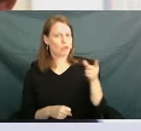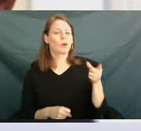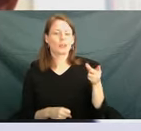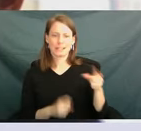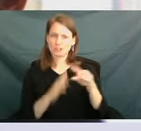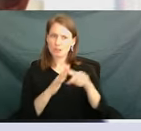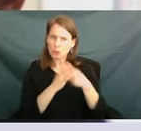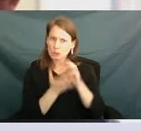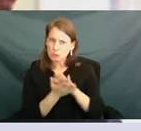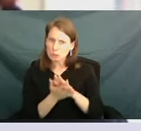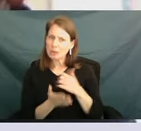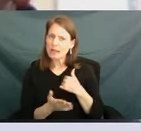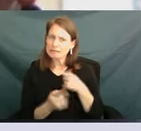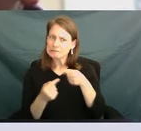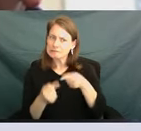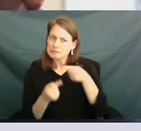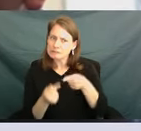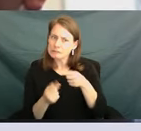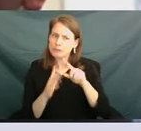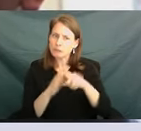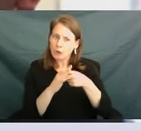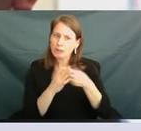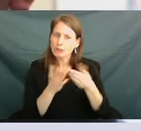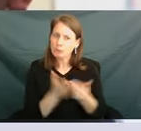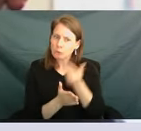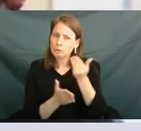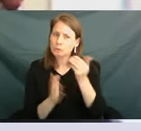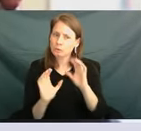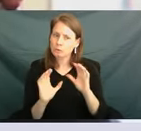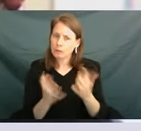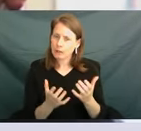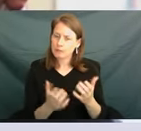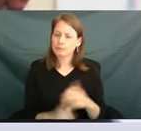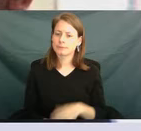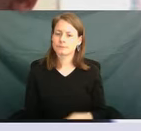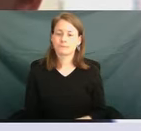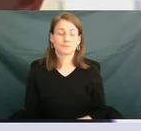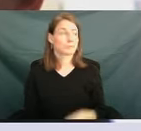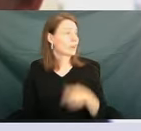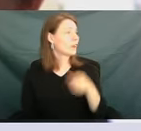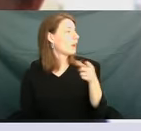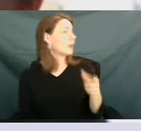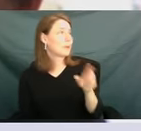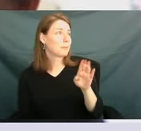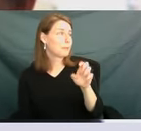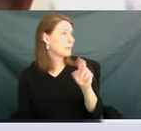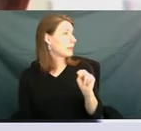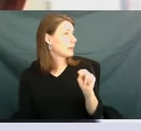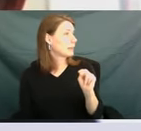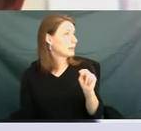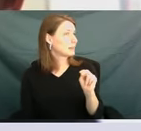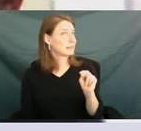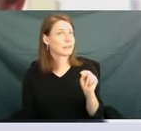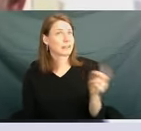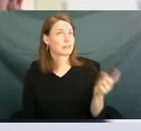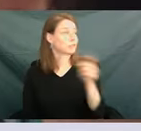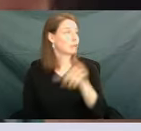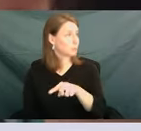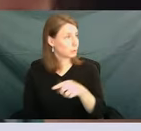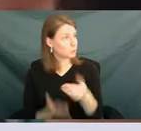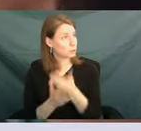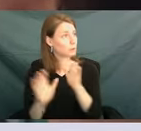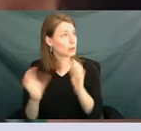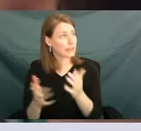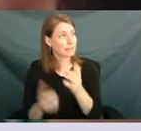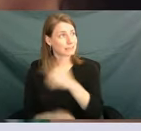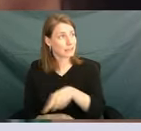class he don't really know that much because he's just gone into his new class, so that might be the reason why he's fighting. Right, okay. How